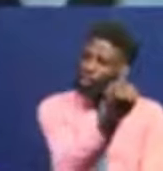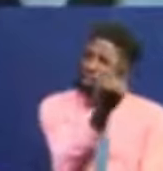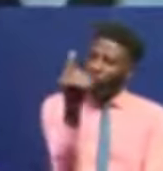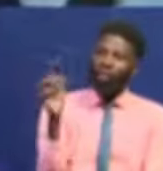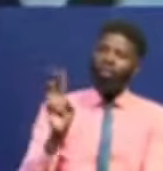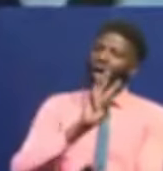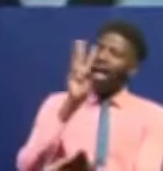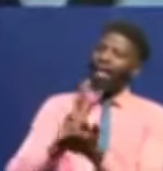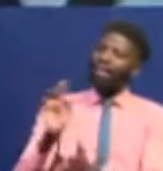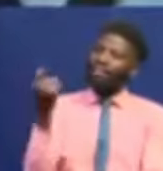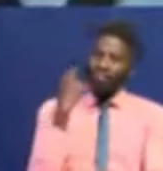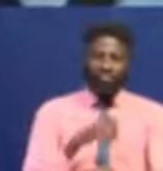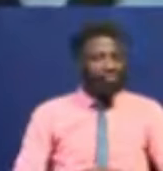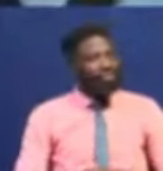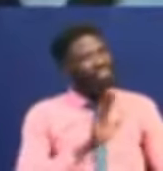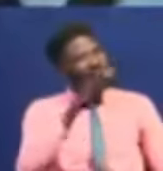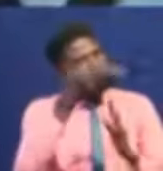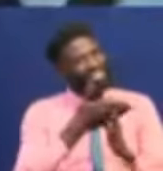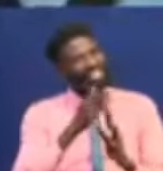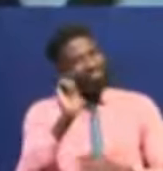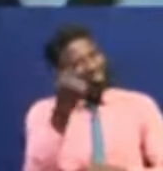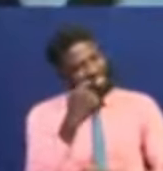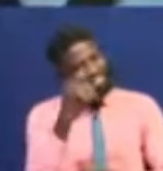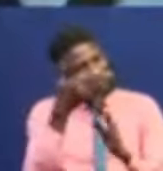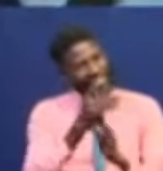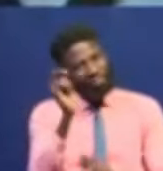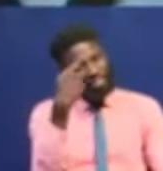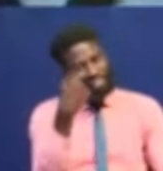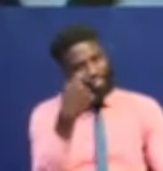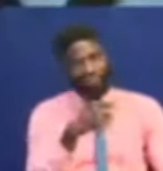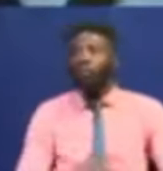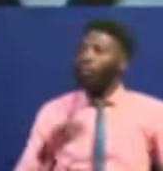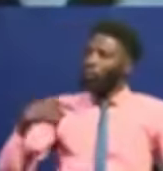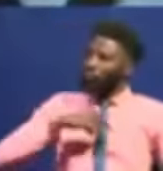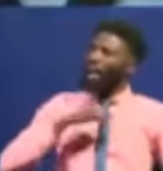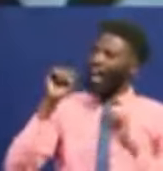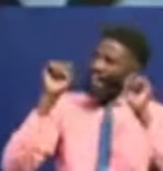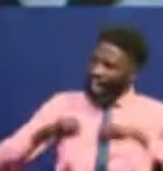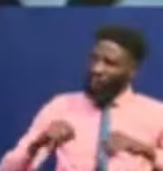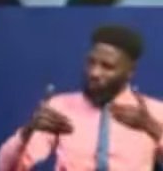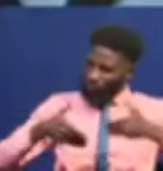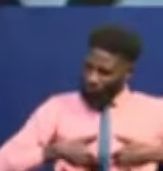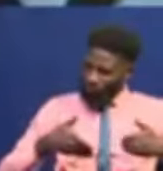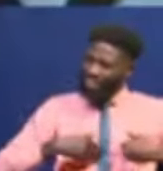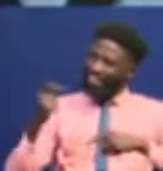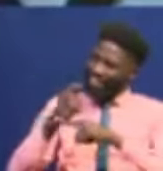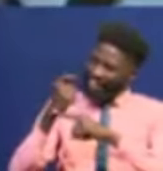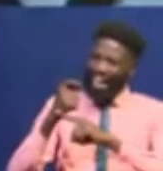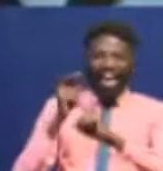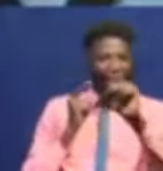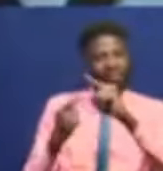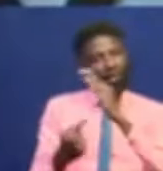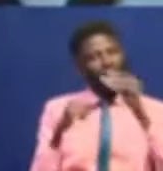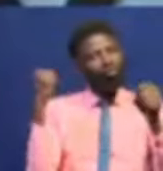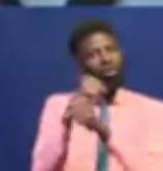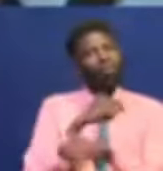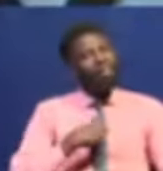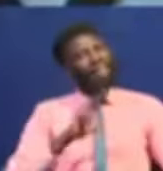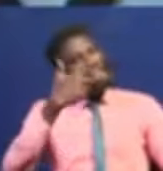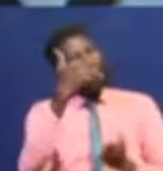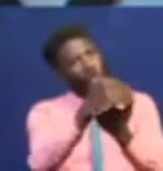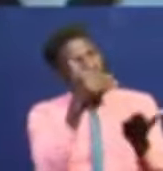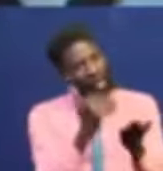in the Republic of Kenya. Mr. President, so that we can hire young people, train them, put them on digital jobs. I have a third program